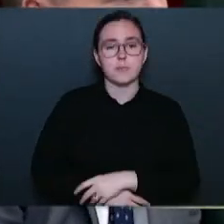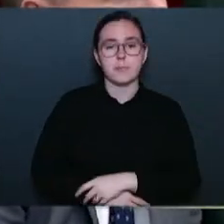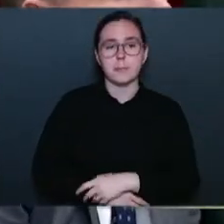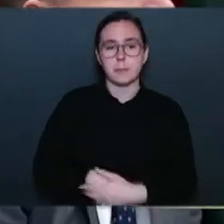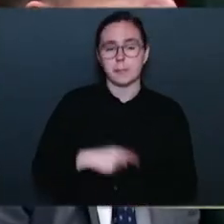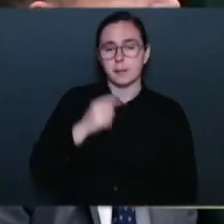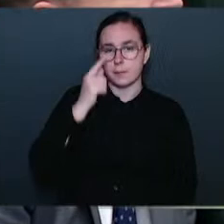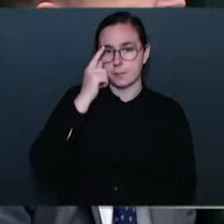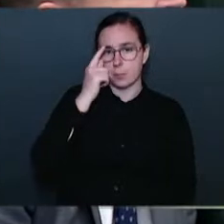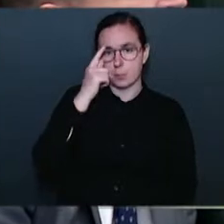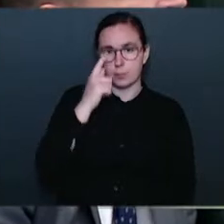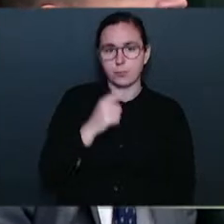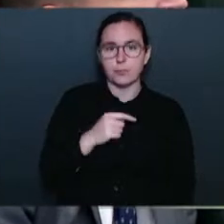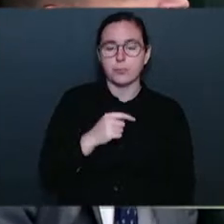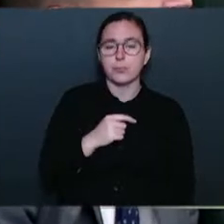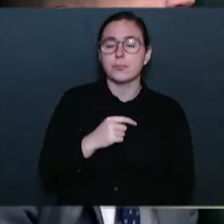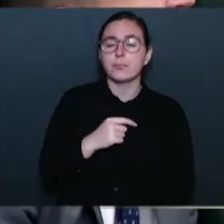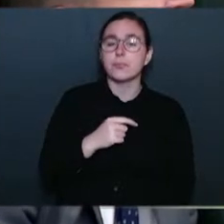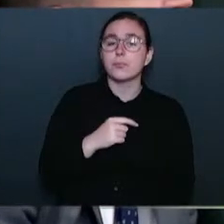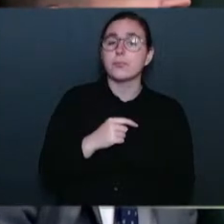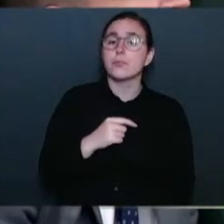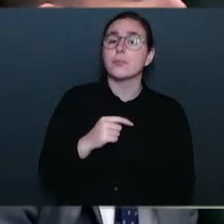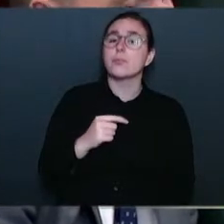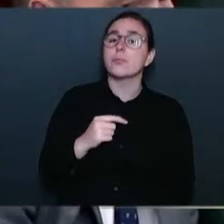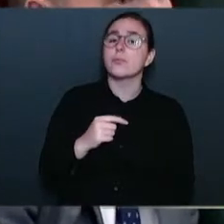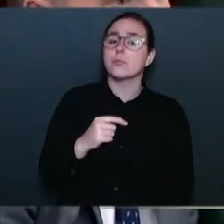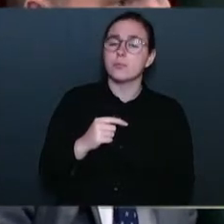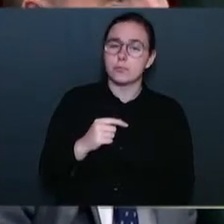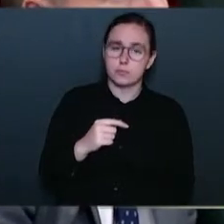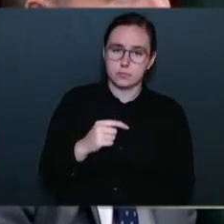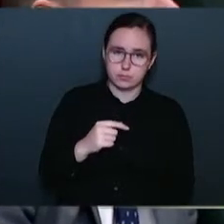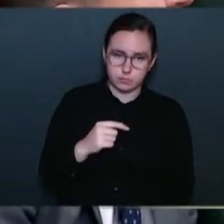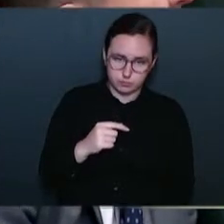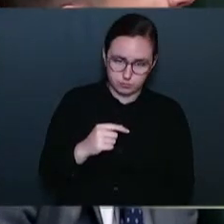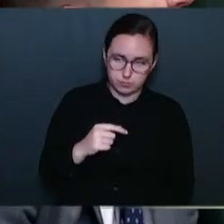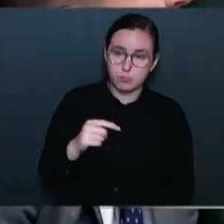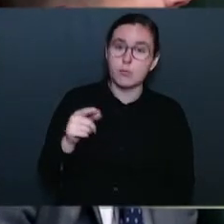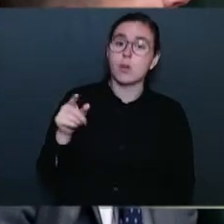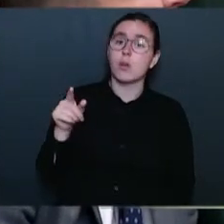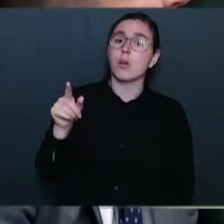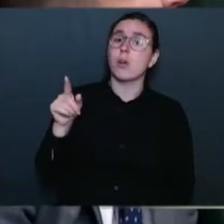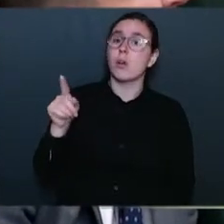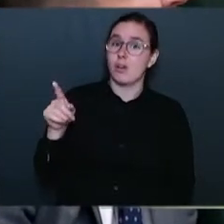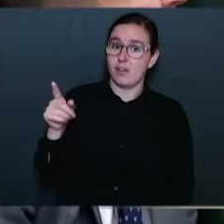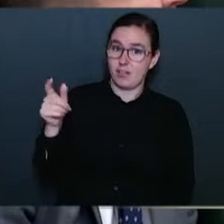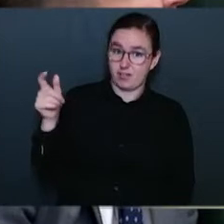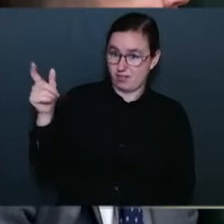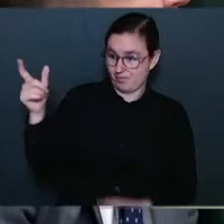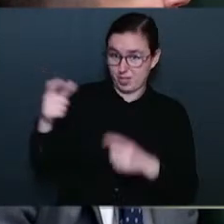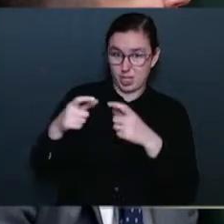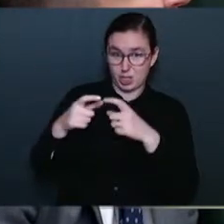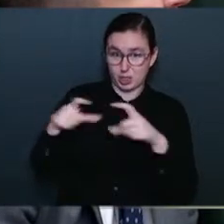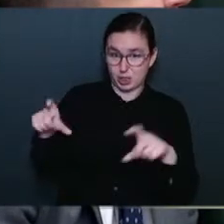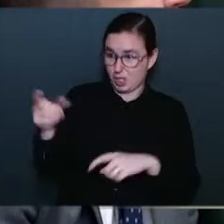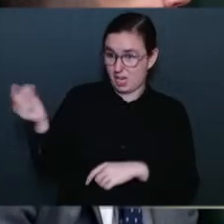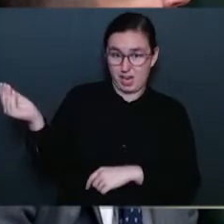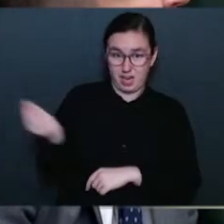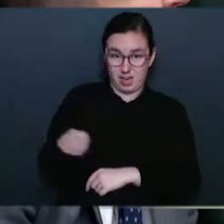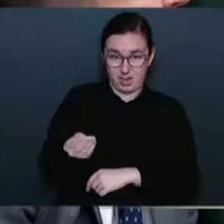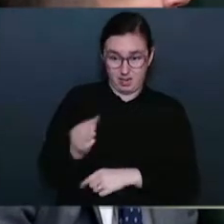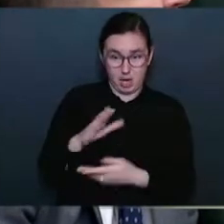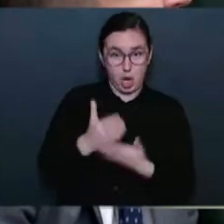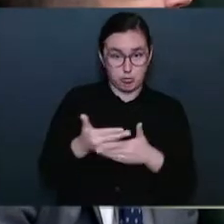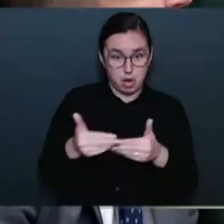speaker would be one thing if these checks were actually arriving with some urgency but instead the UCP government is making families jump through hoops to